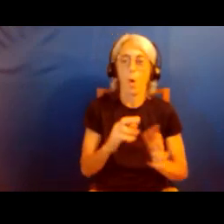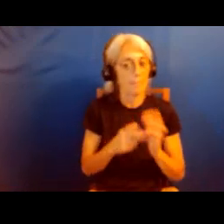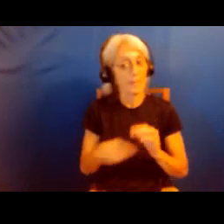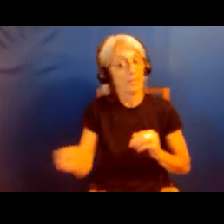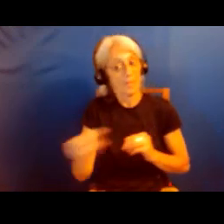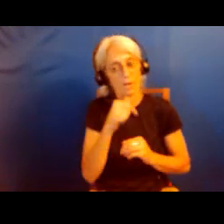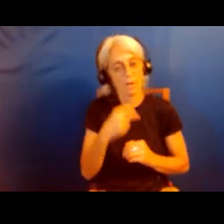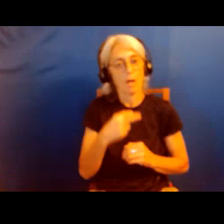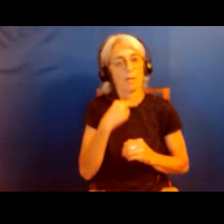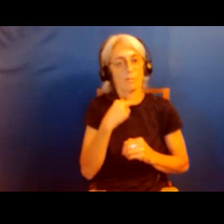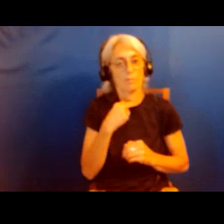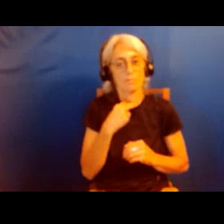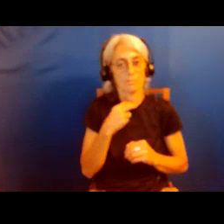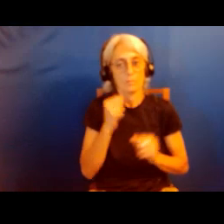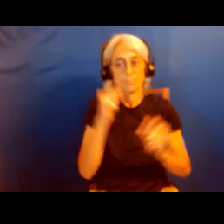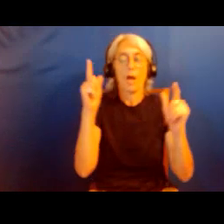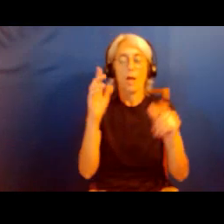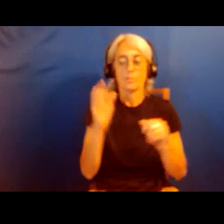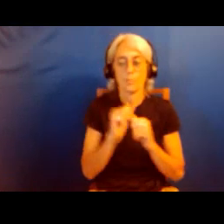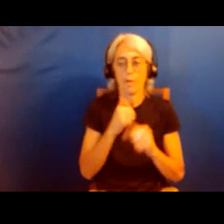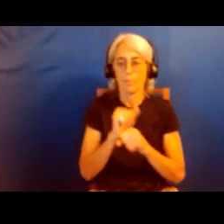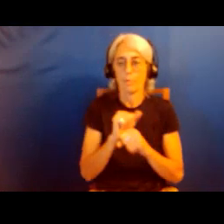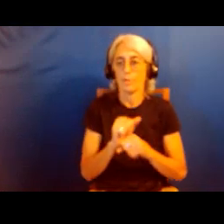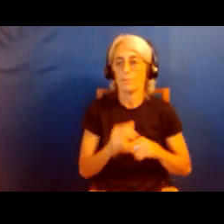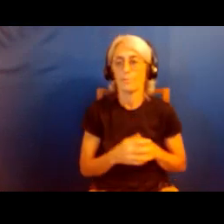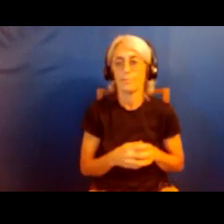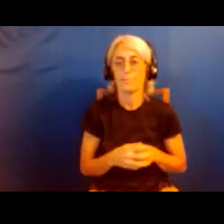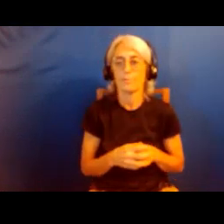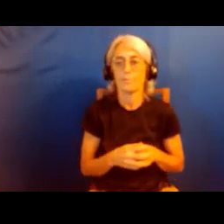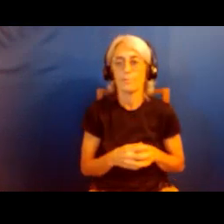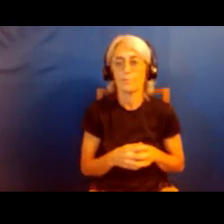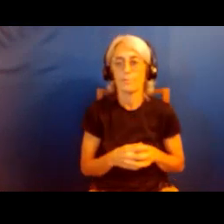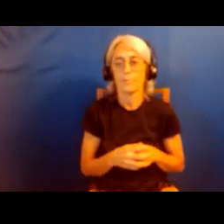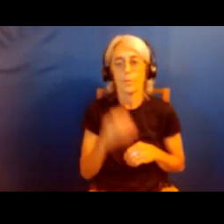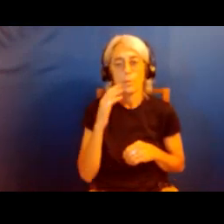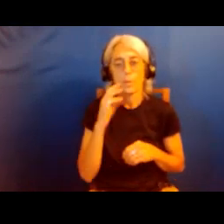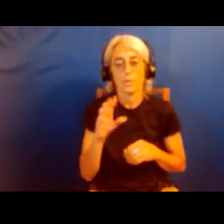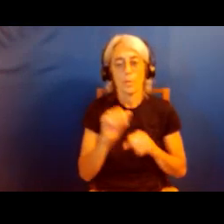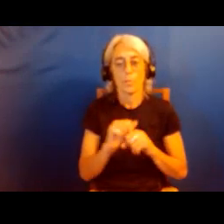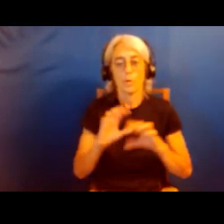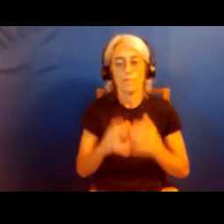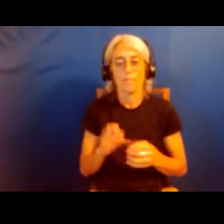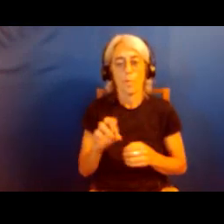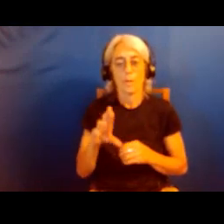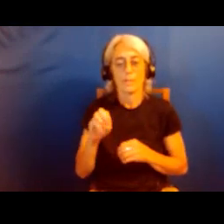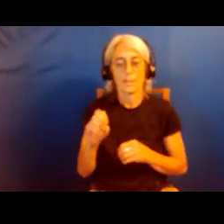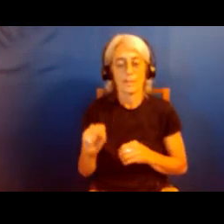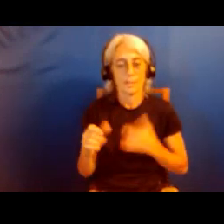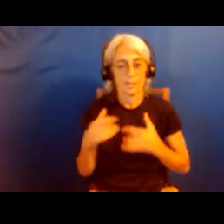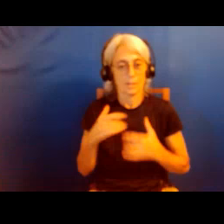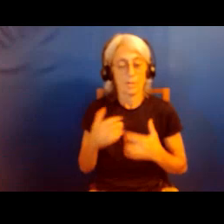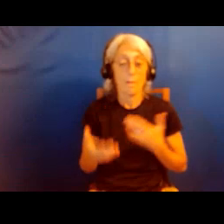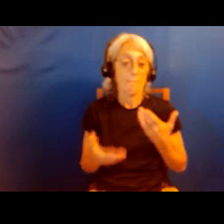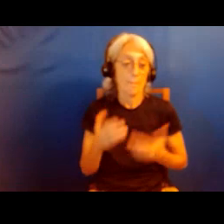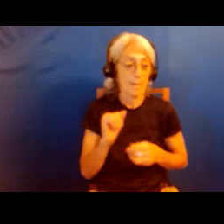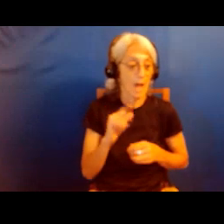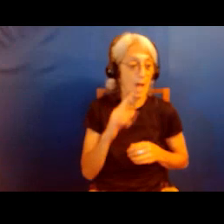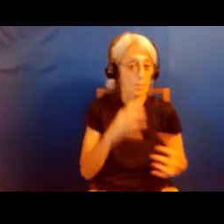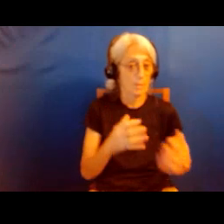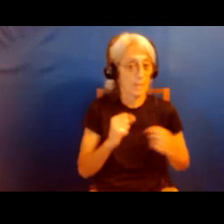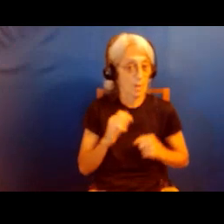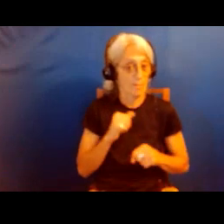efforts. We're also very aware of workforce's concerns that AI might take over our jobs. And it's a